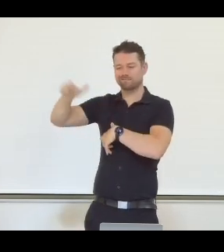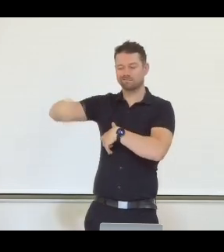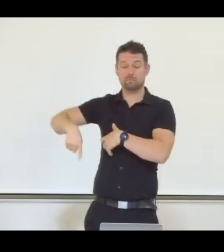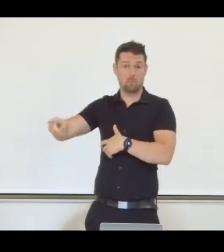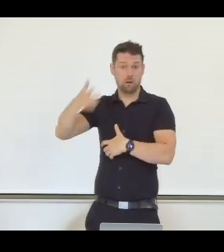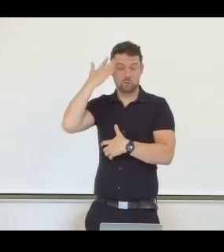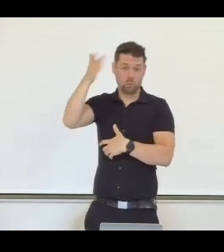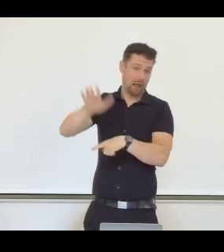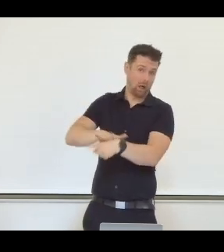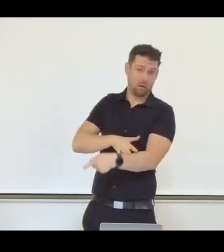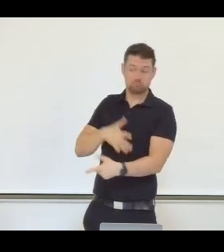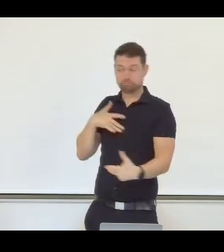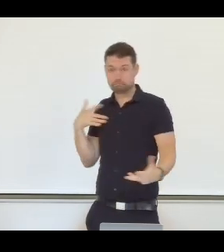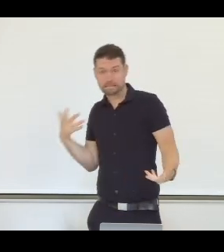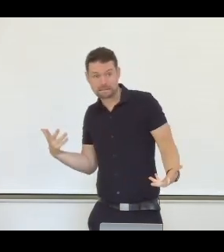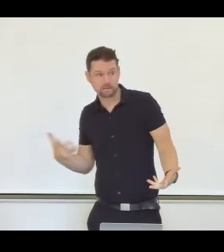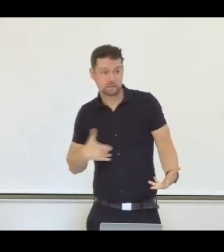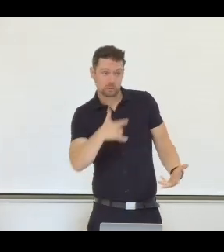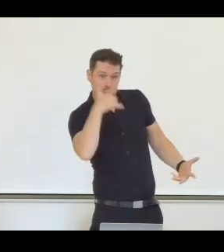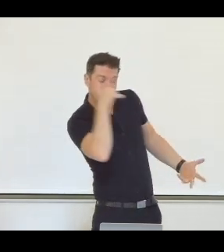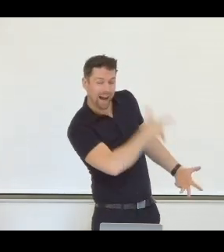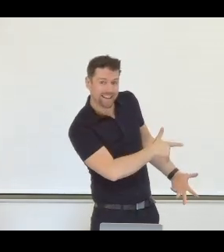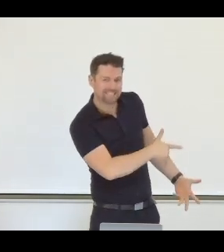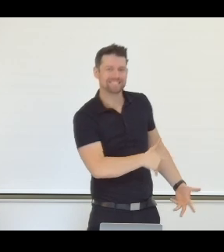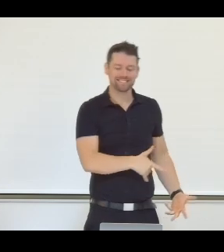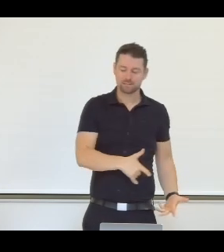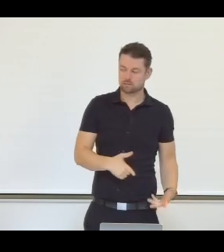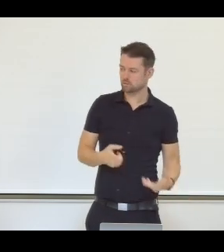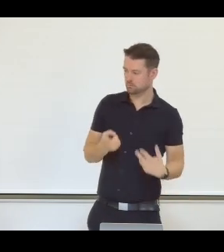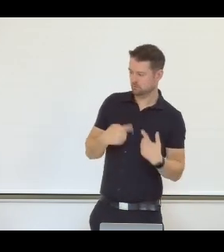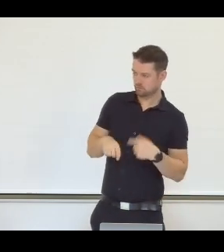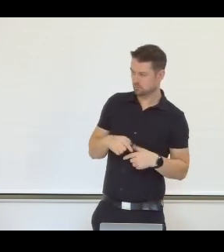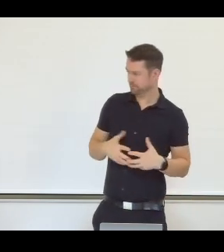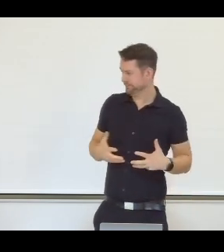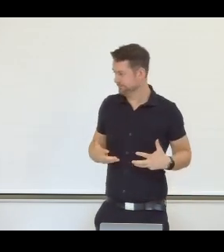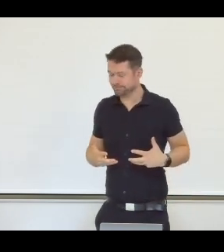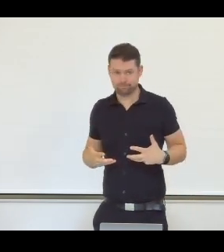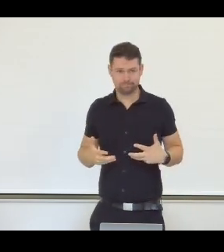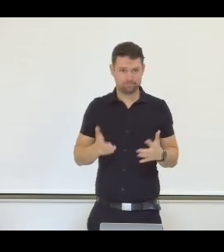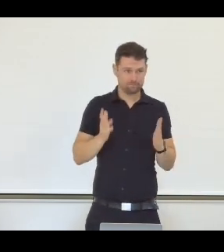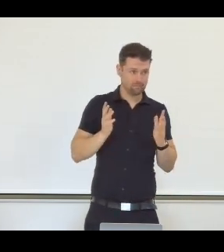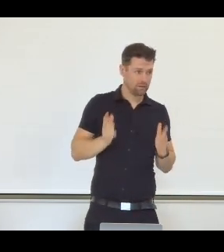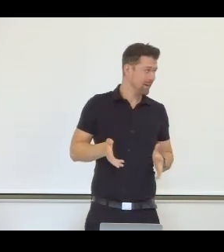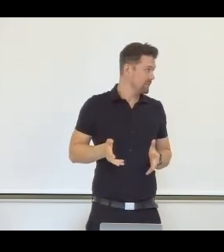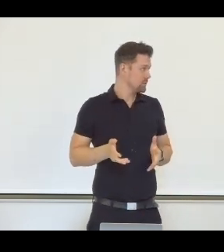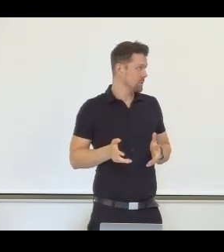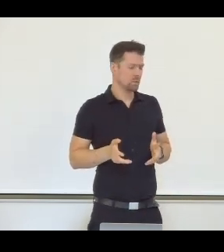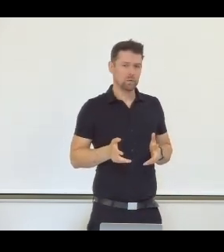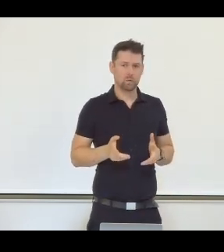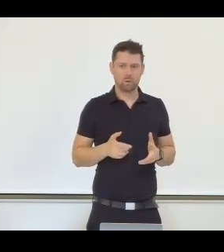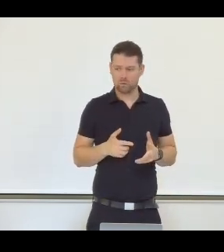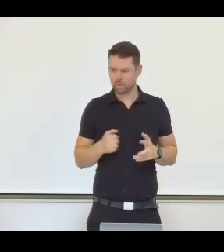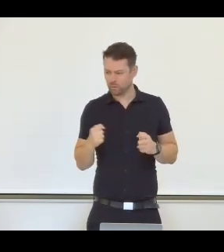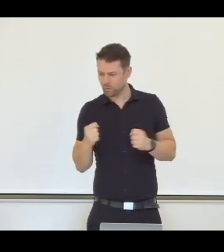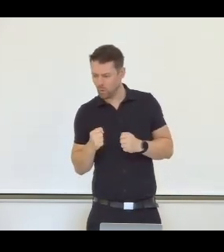will arrive. Good luck, basically. So we had to handle the cold storage,